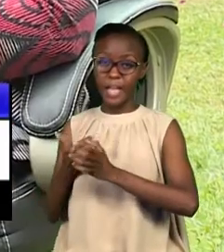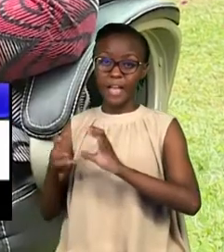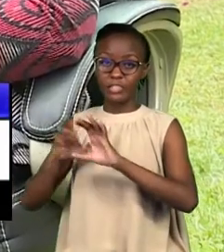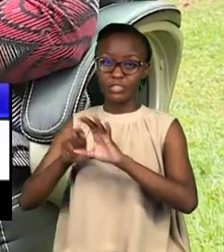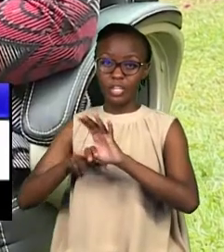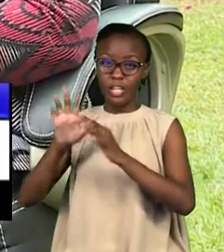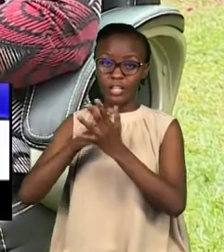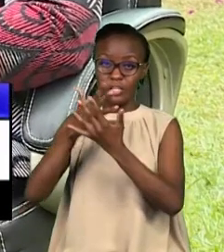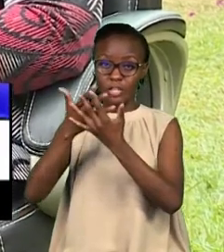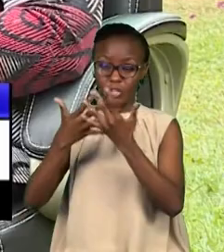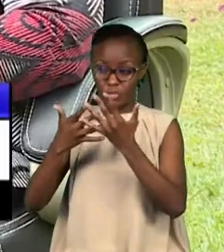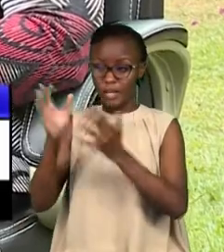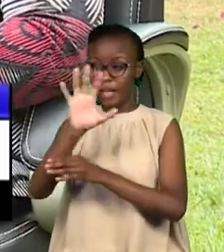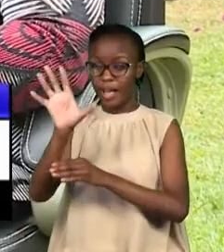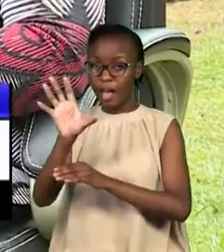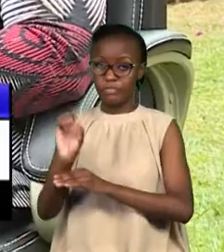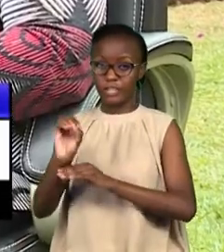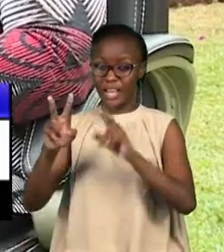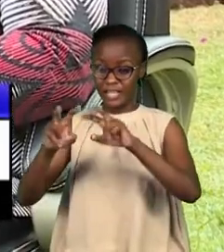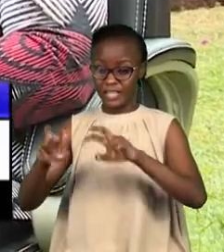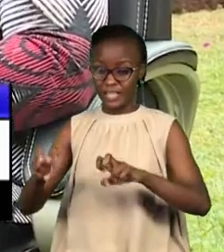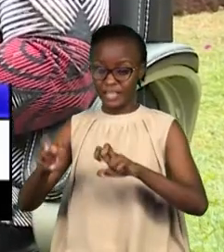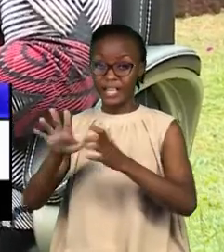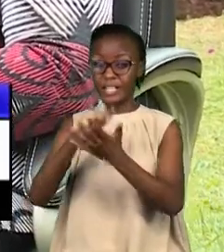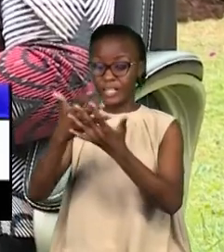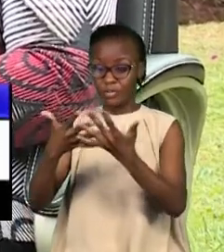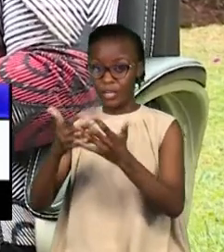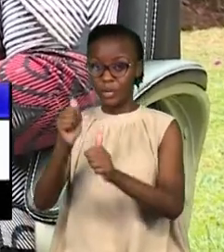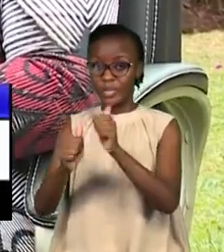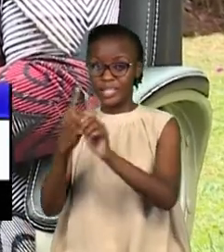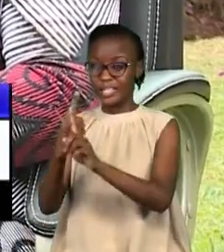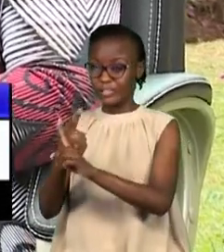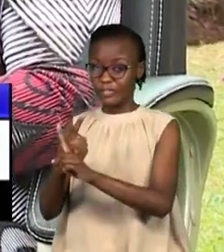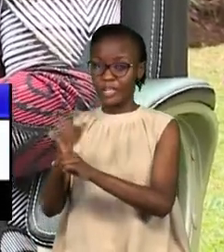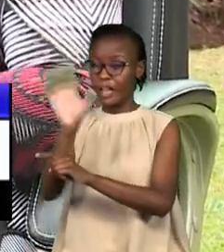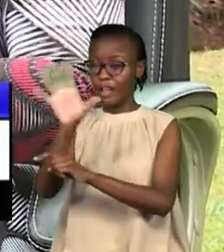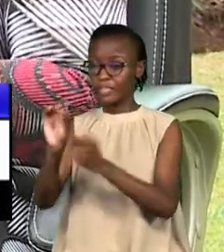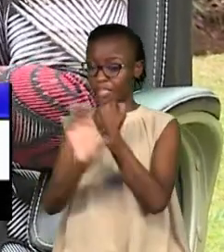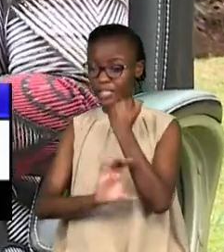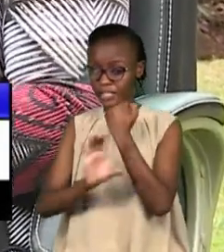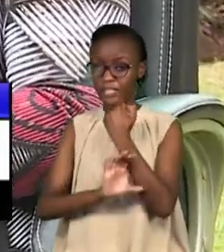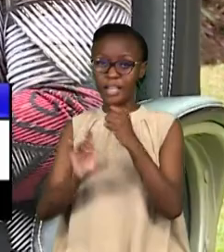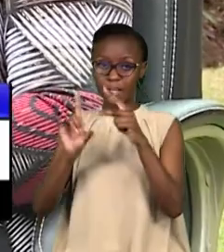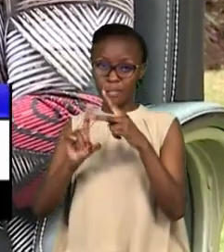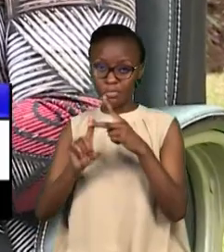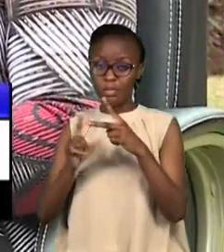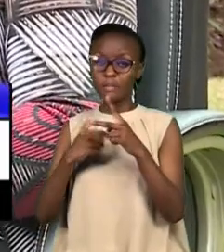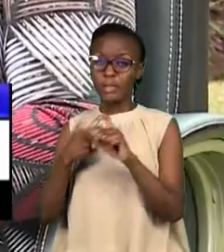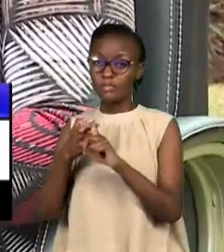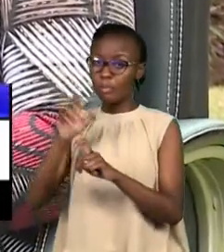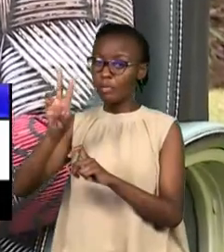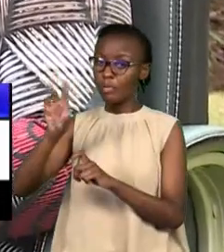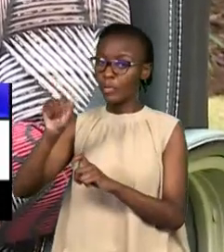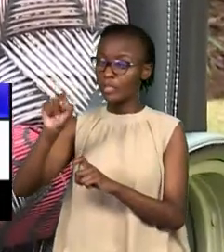Africa research network, which was in many of the African countries. I'd also come from Wharton Business School